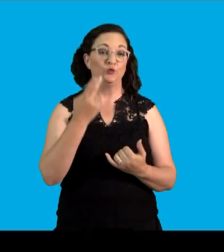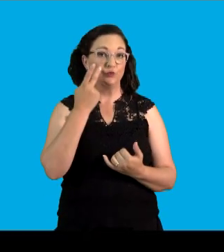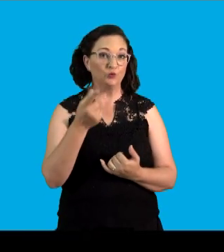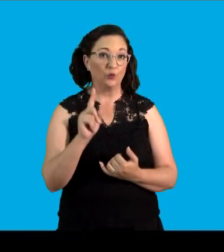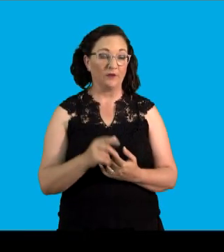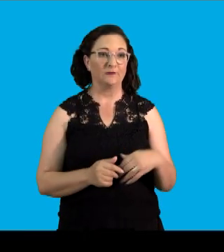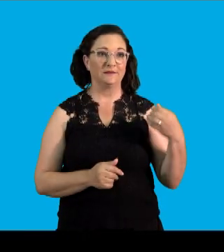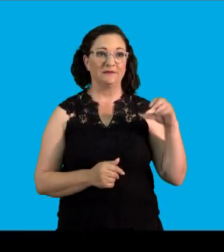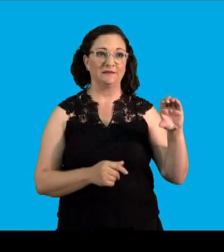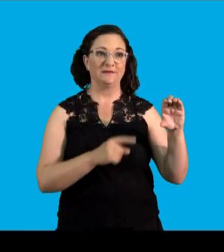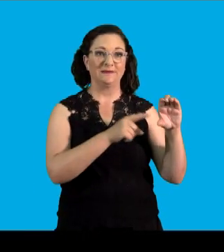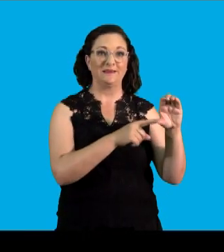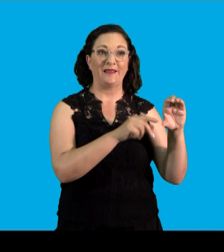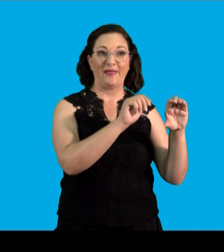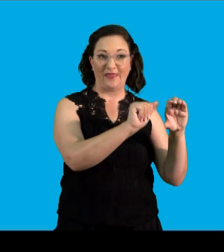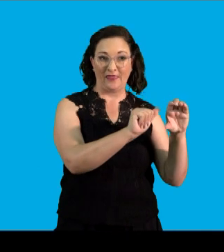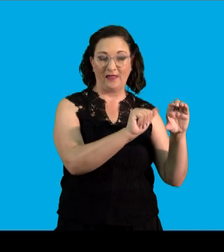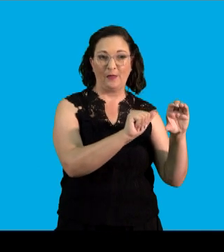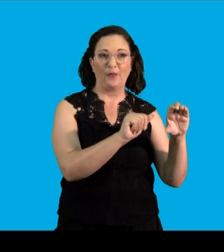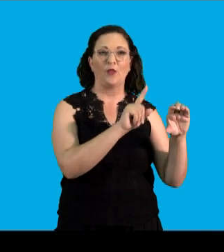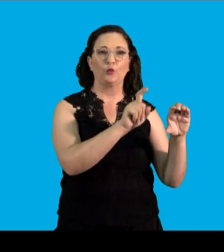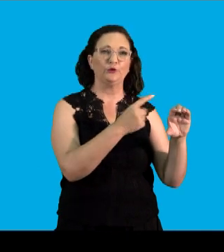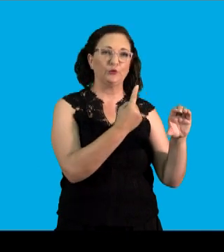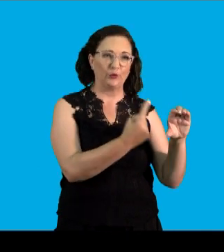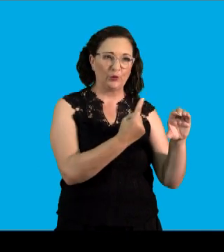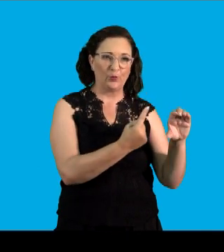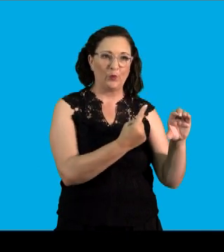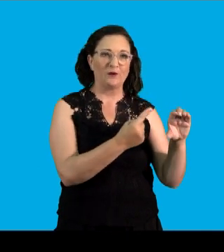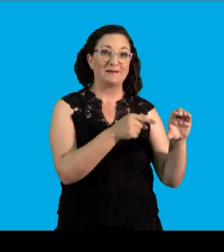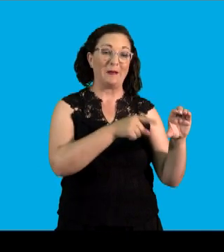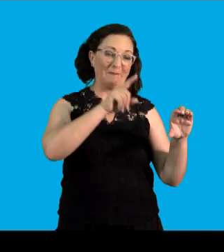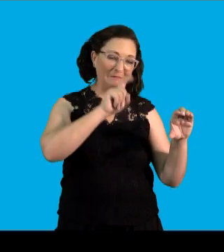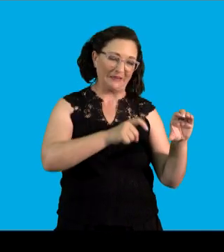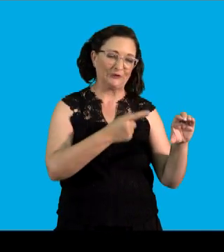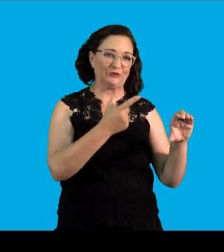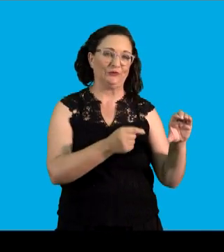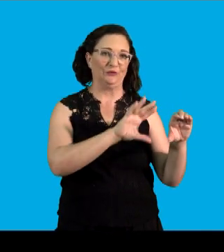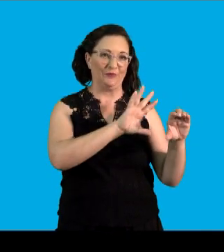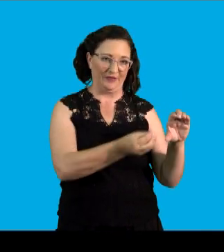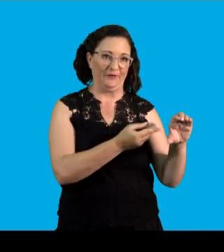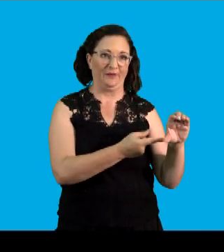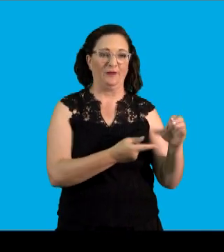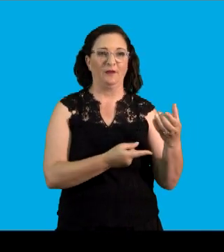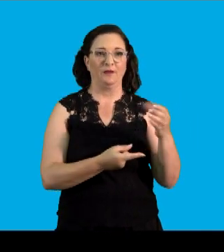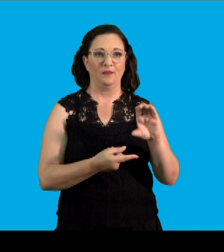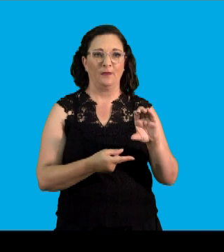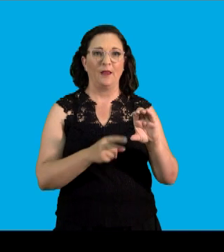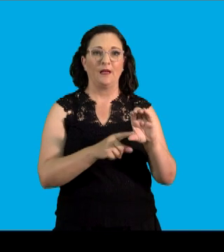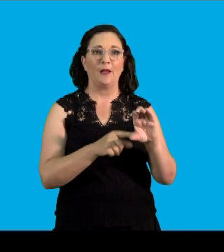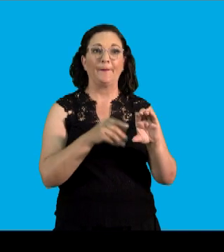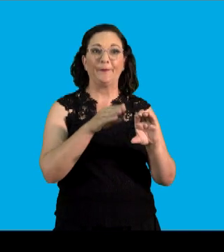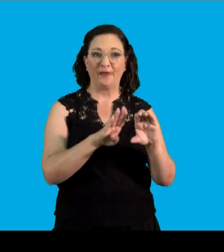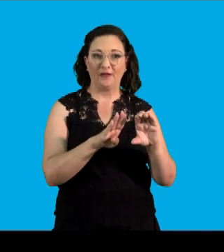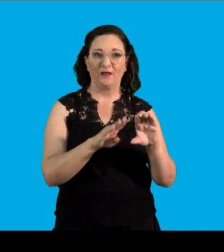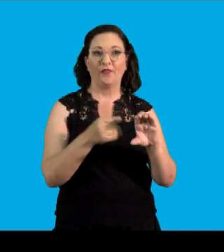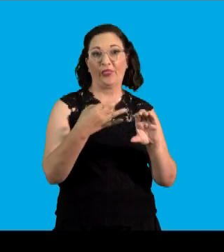lesson. We'll be looking at section A, which is your question 1, and it's a compulsory question. We're going to section B, which